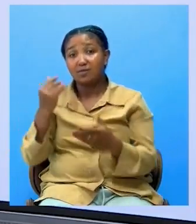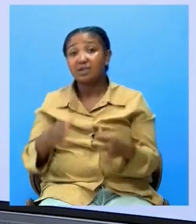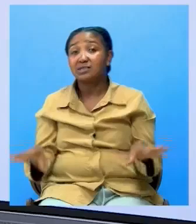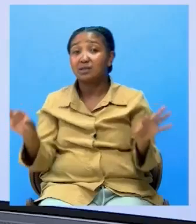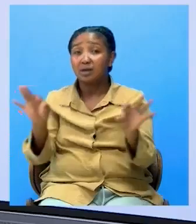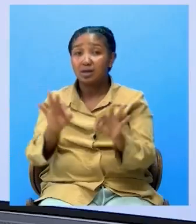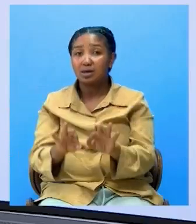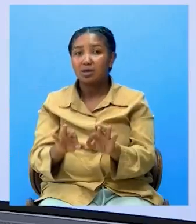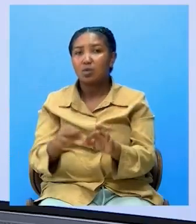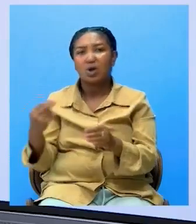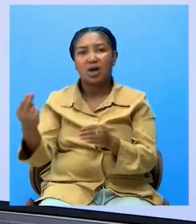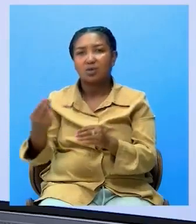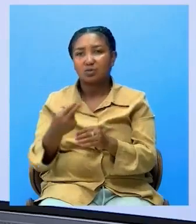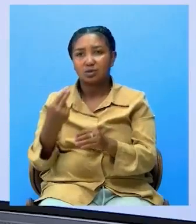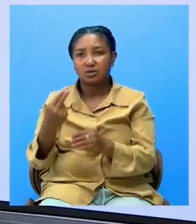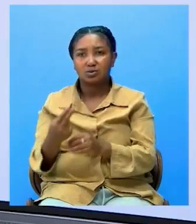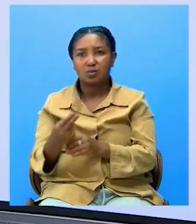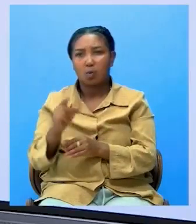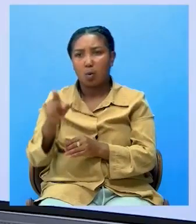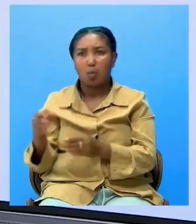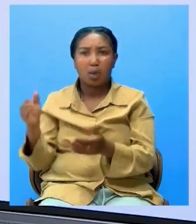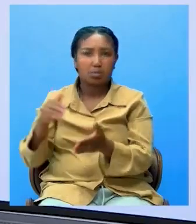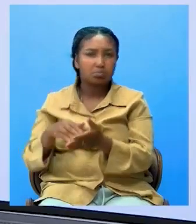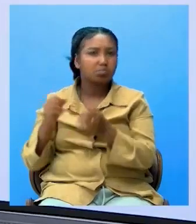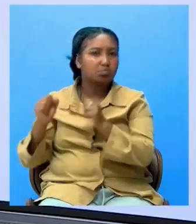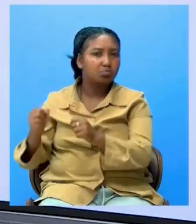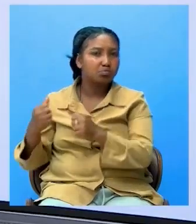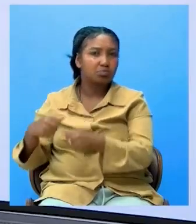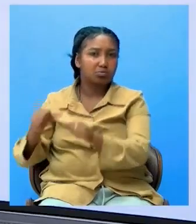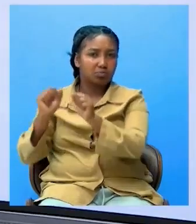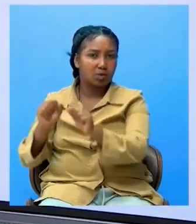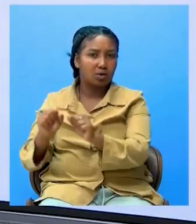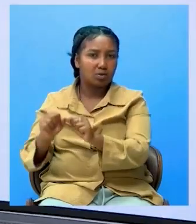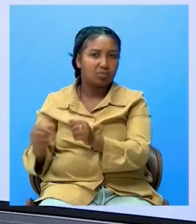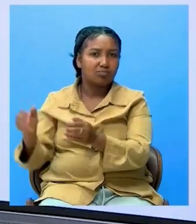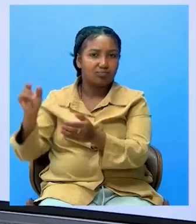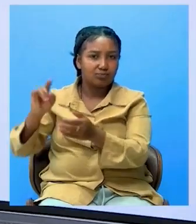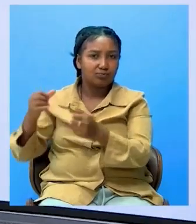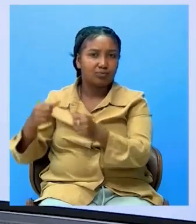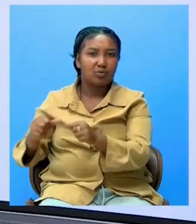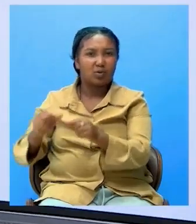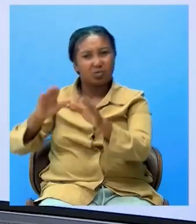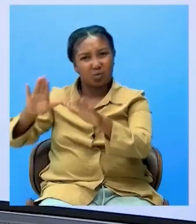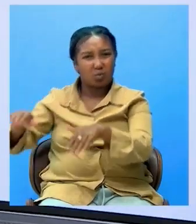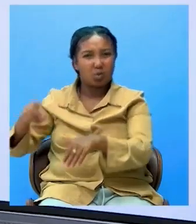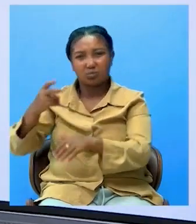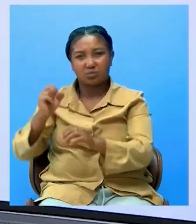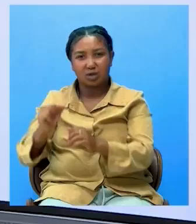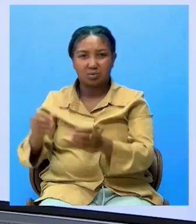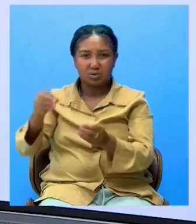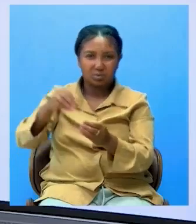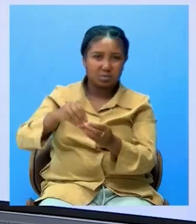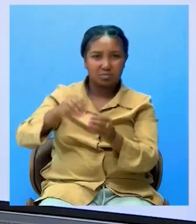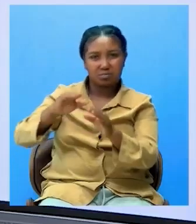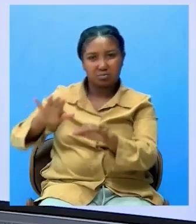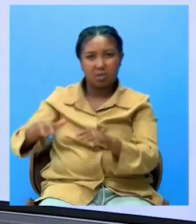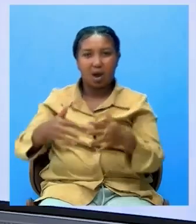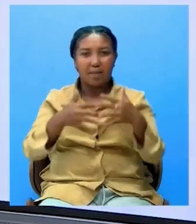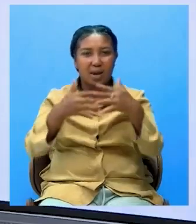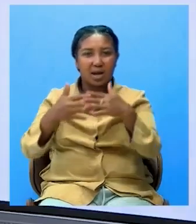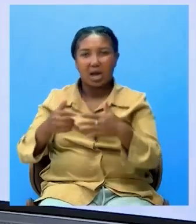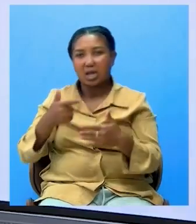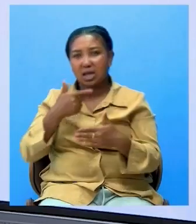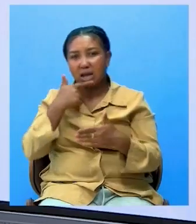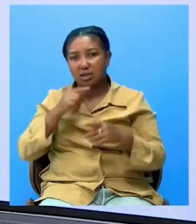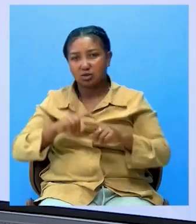necessary, we can use comma here. It's possible. And also we can leave it because that is just American and